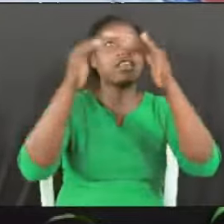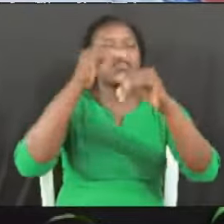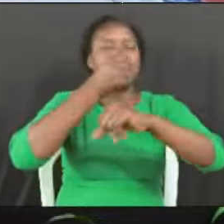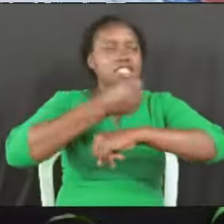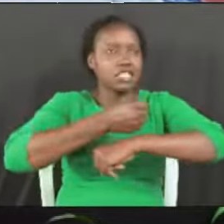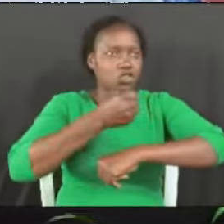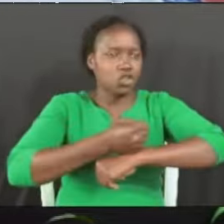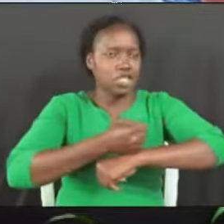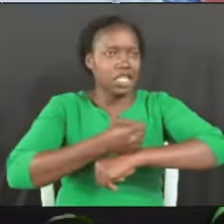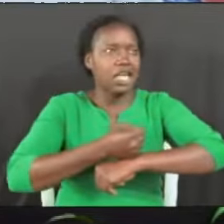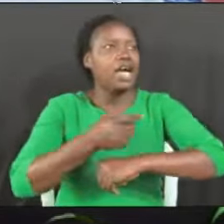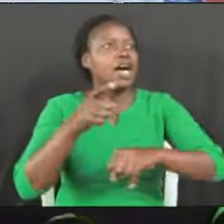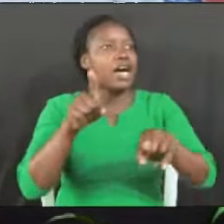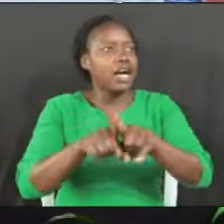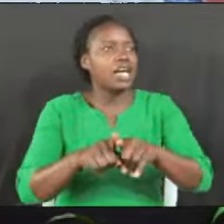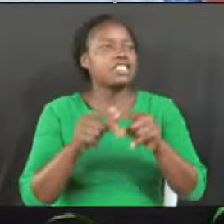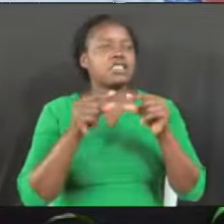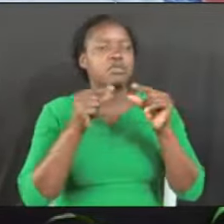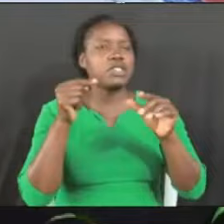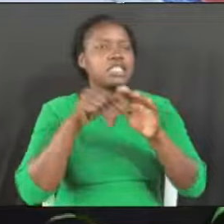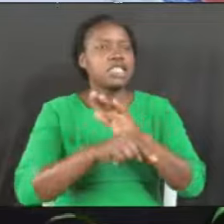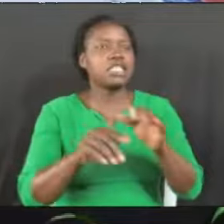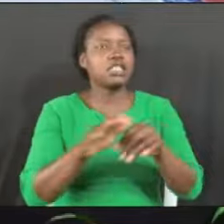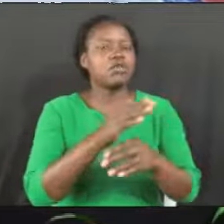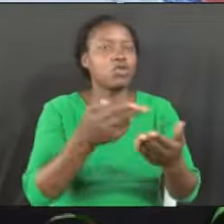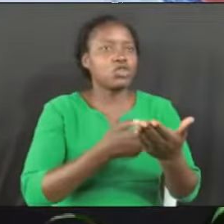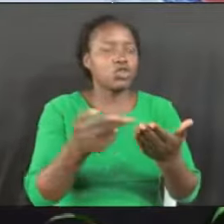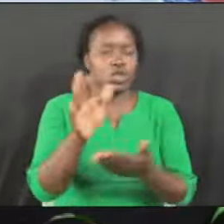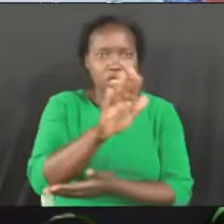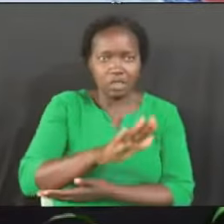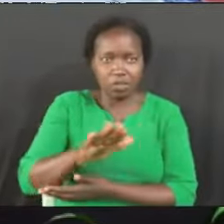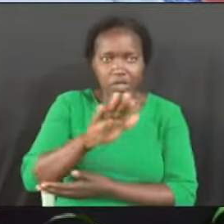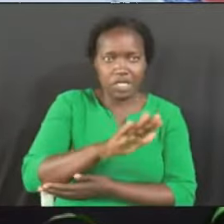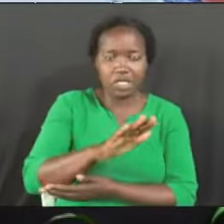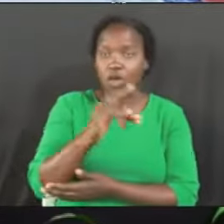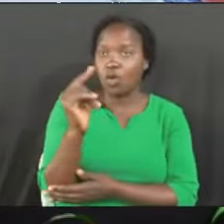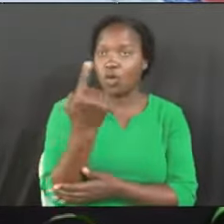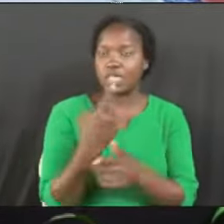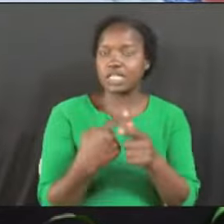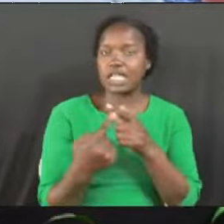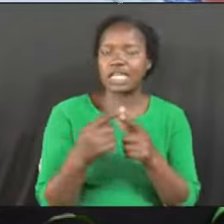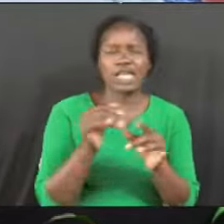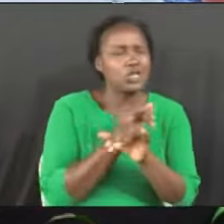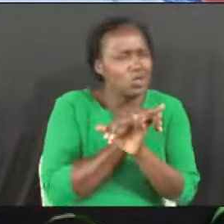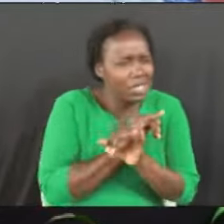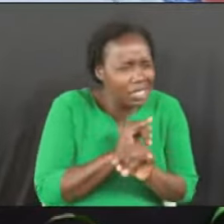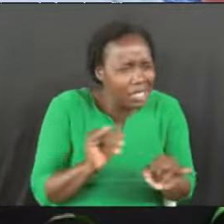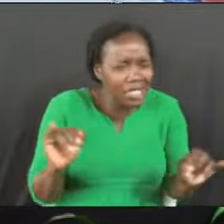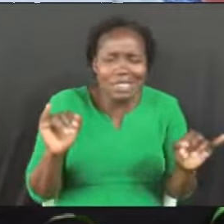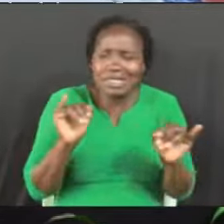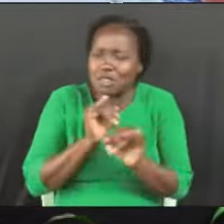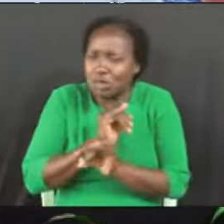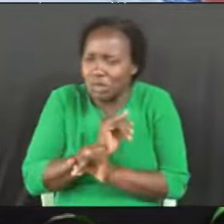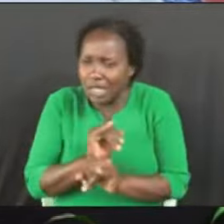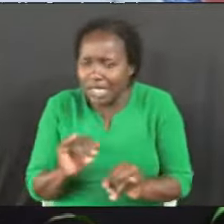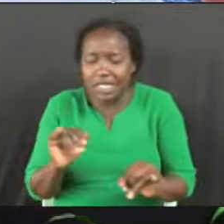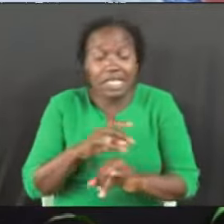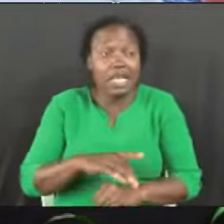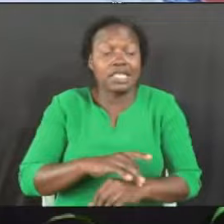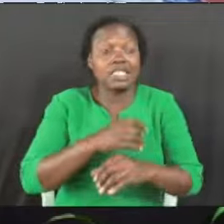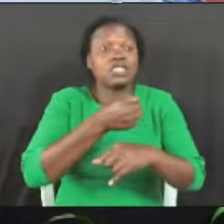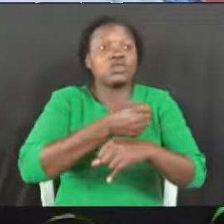sanctuary as the priests enter the most holy place once a year to cleanse the earthly sanctuary.